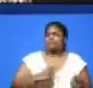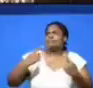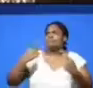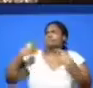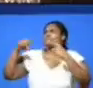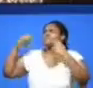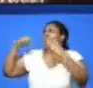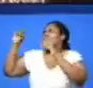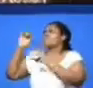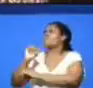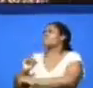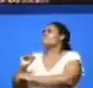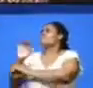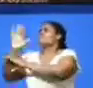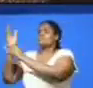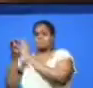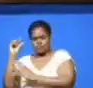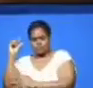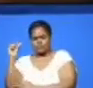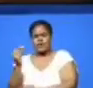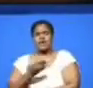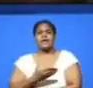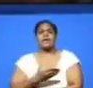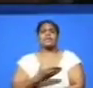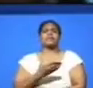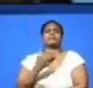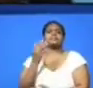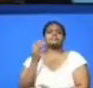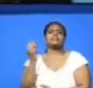by grace.